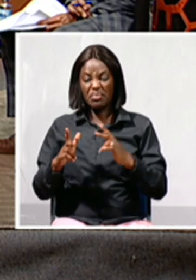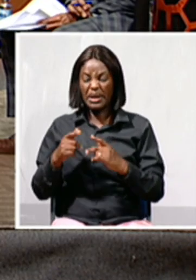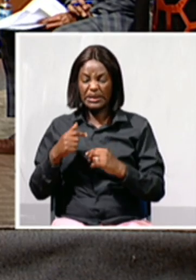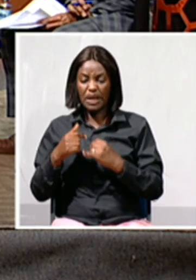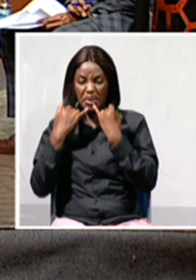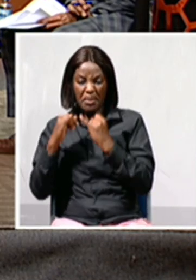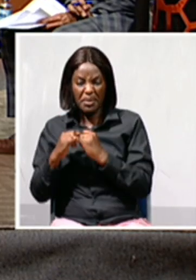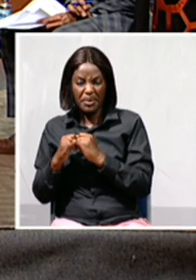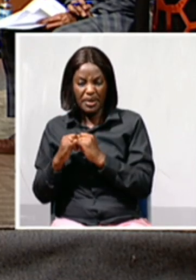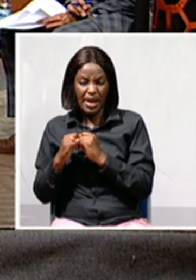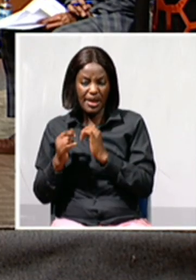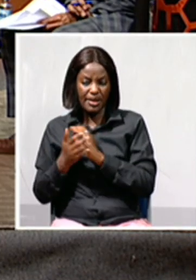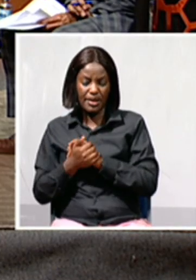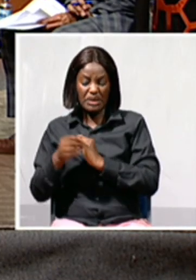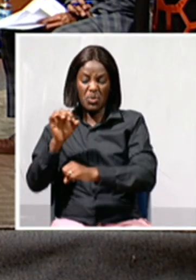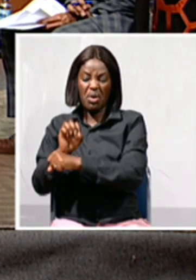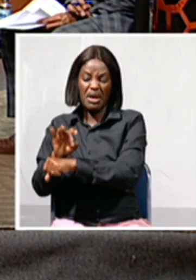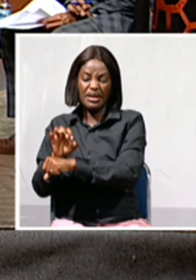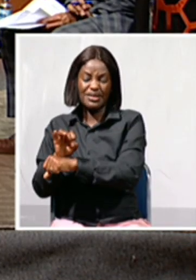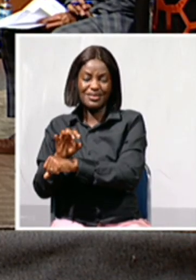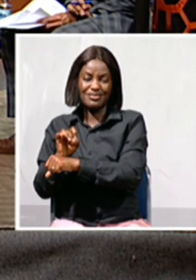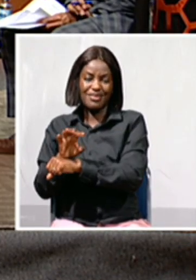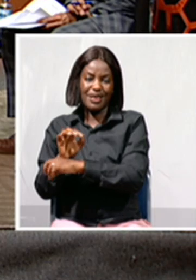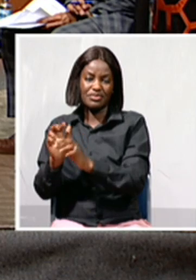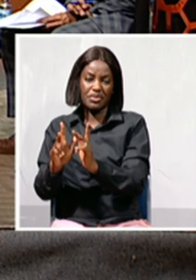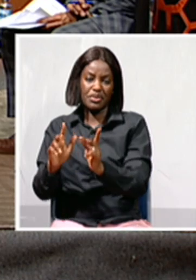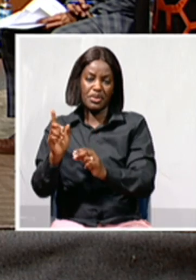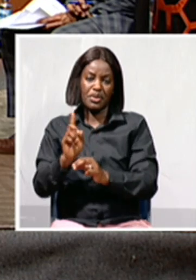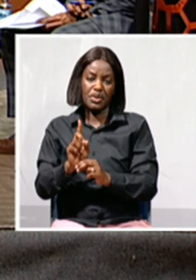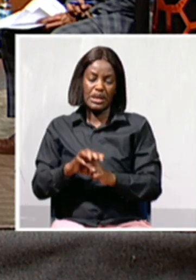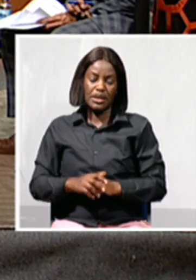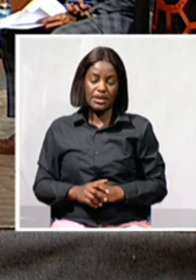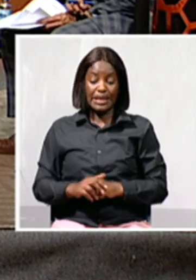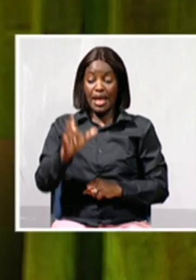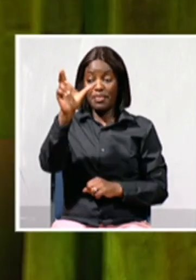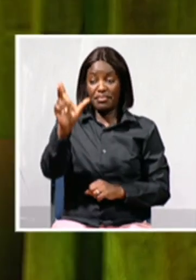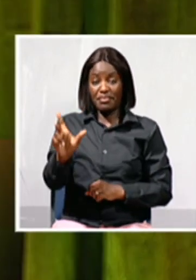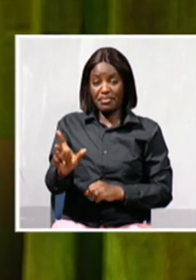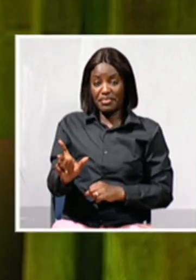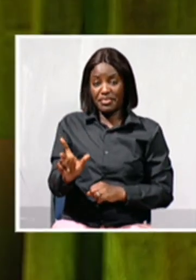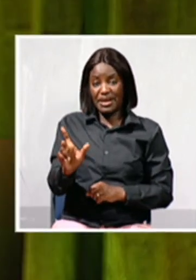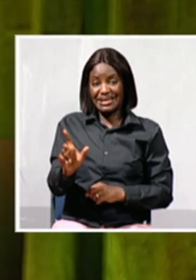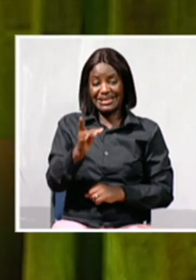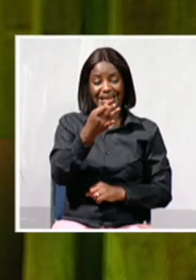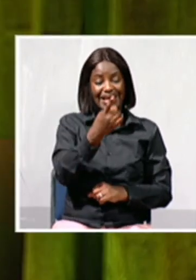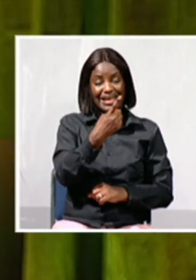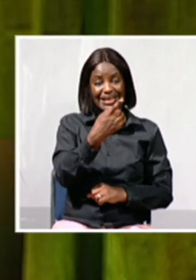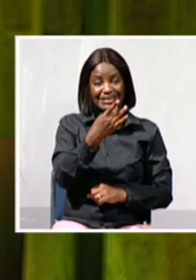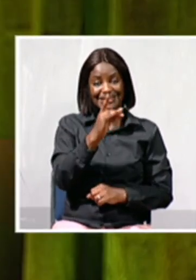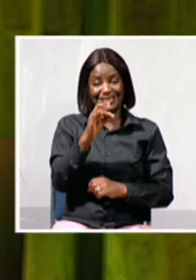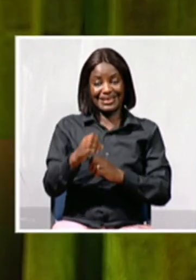being? I think what I would say to an 18-year-old with such reasoning is, I would say